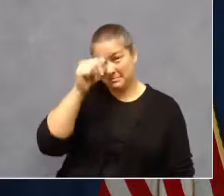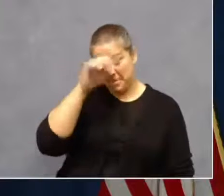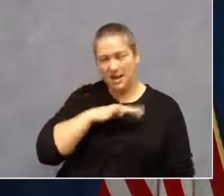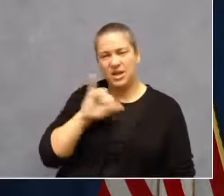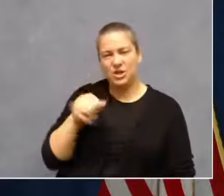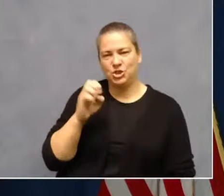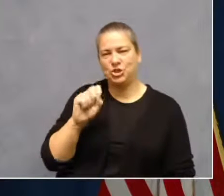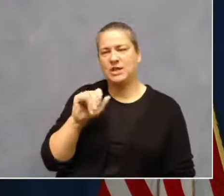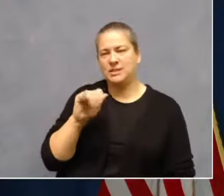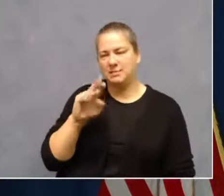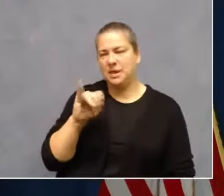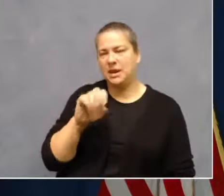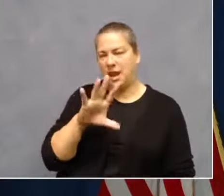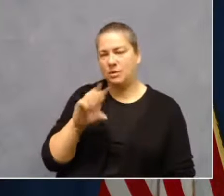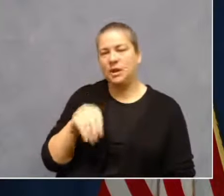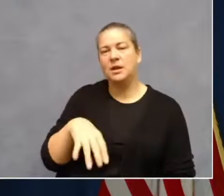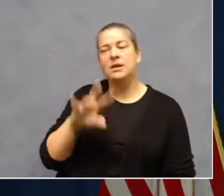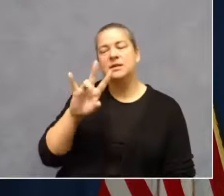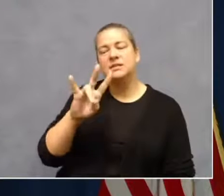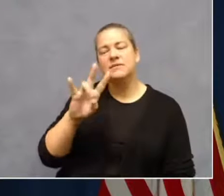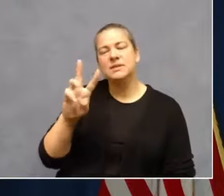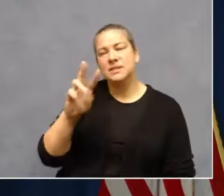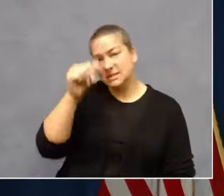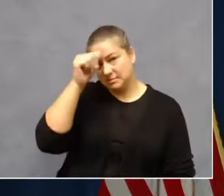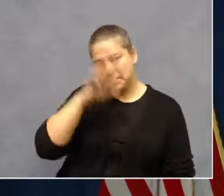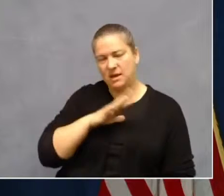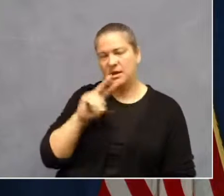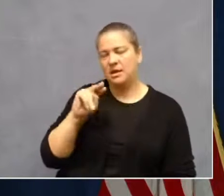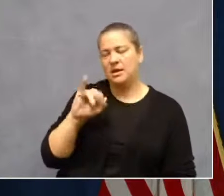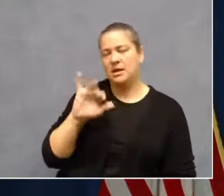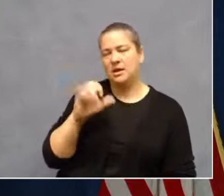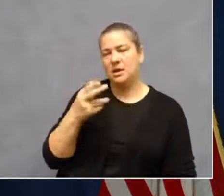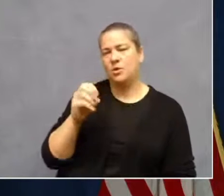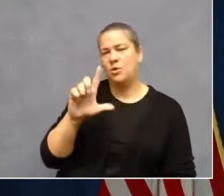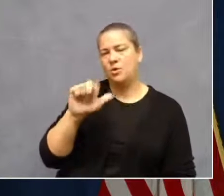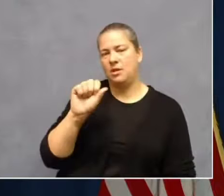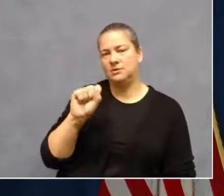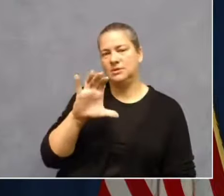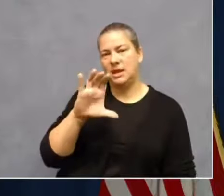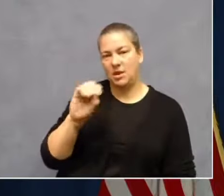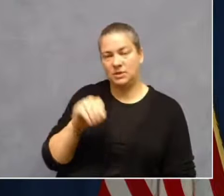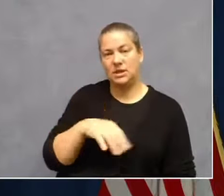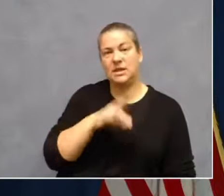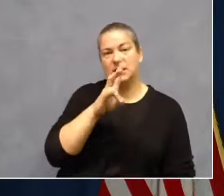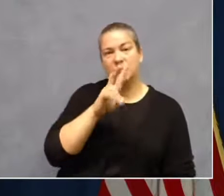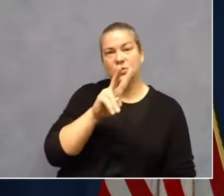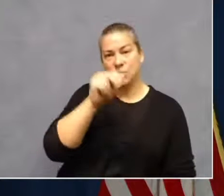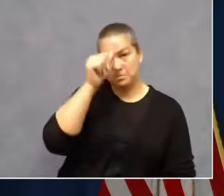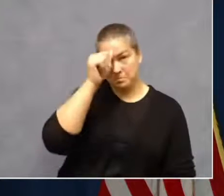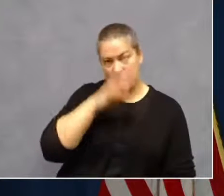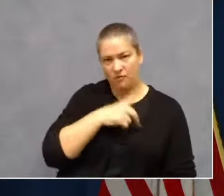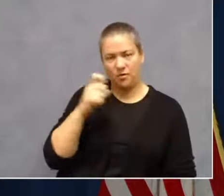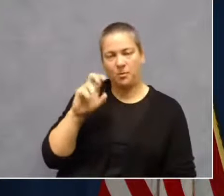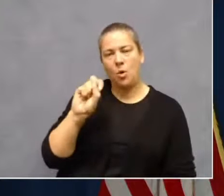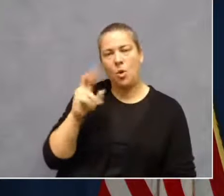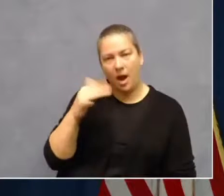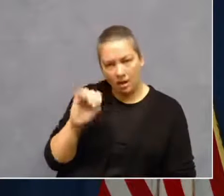a 76-year-old man from Nicholas County, a 72-year-old man from Ohio County,